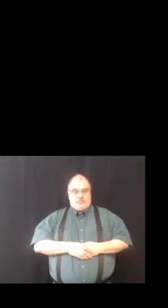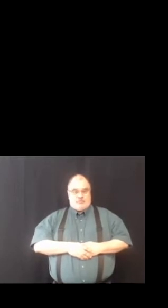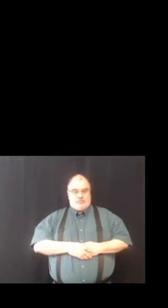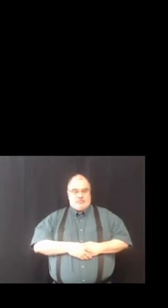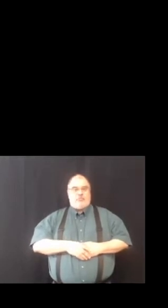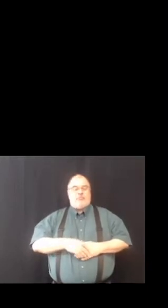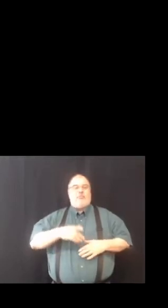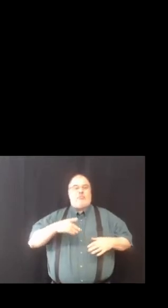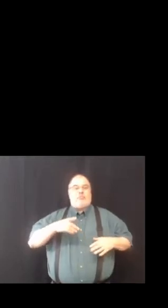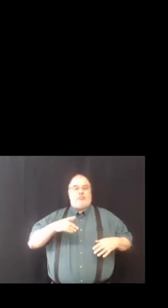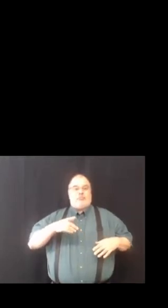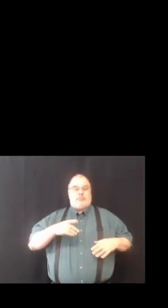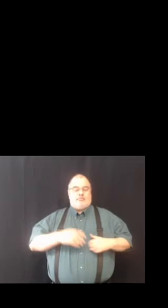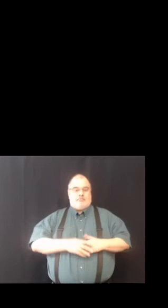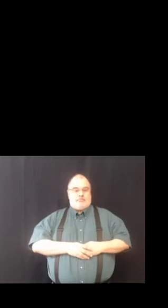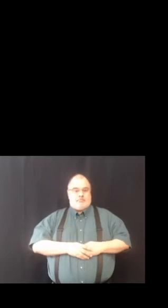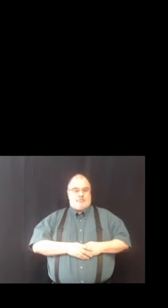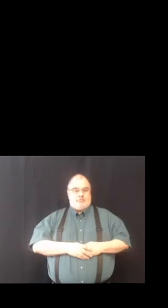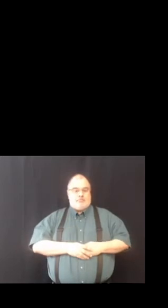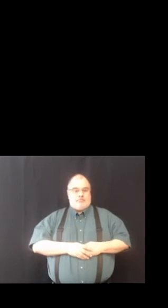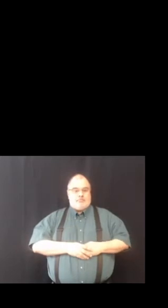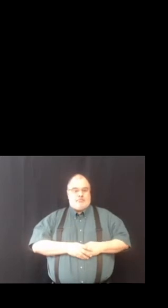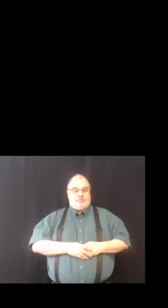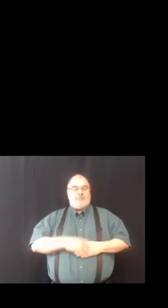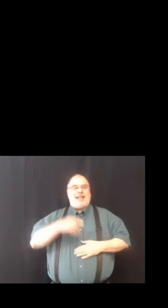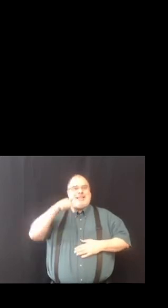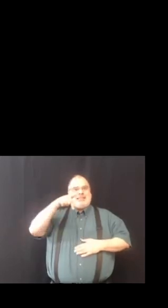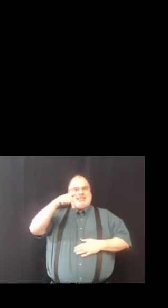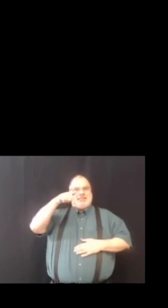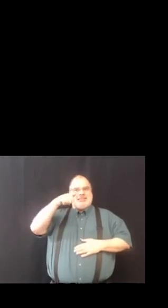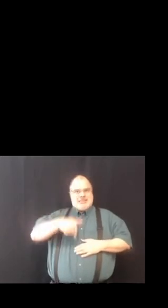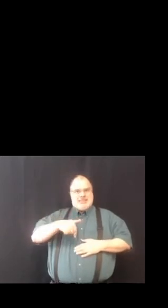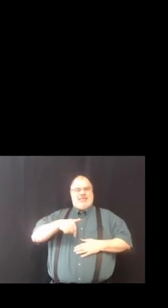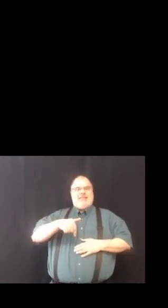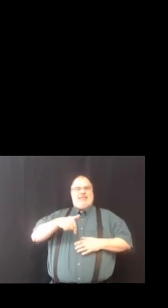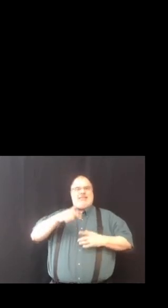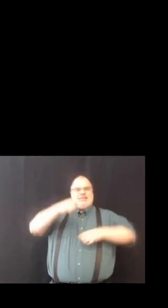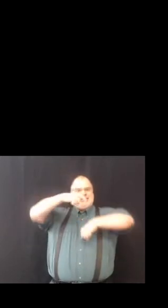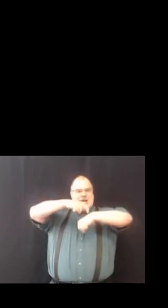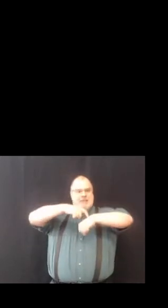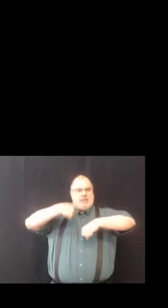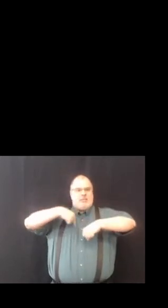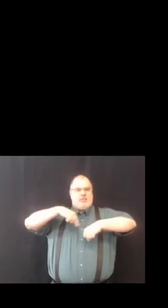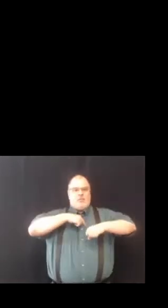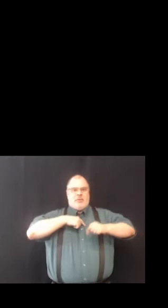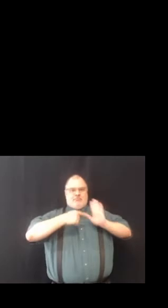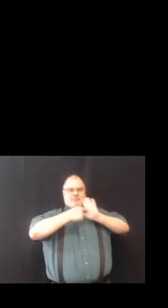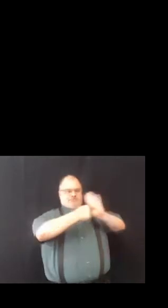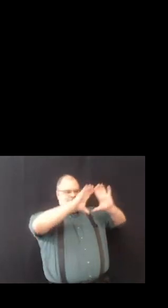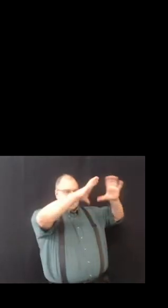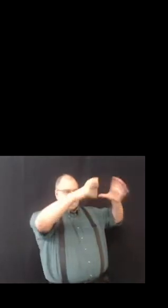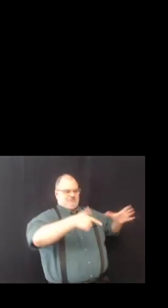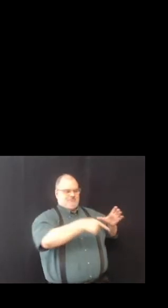unique abilities. This is the month. This is the special month that we highlight individuals with